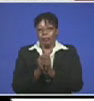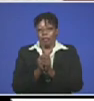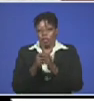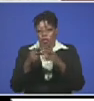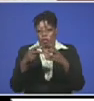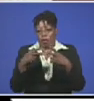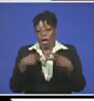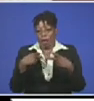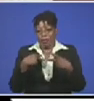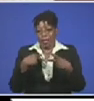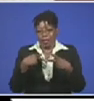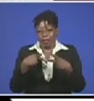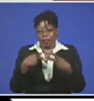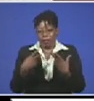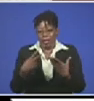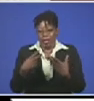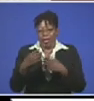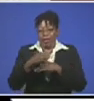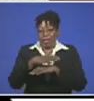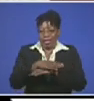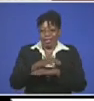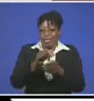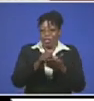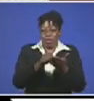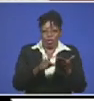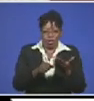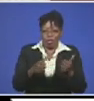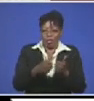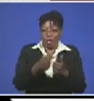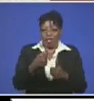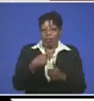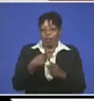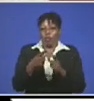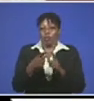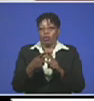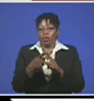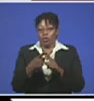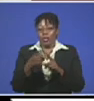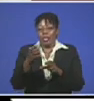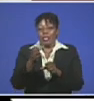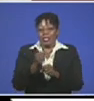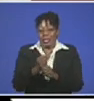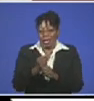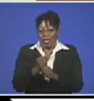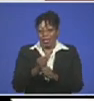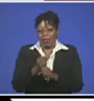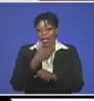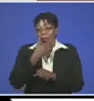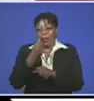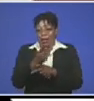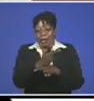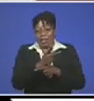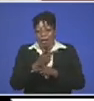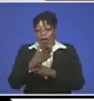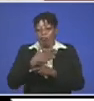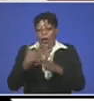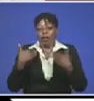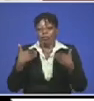Having cancer and surgery challenged me to take better care of my body and to eat